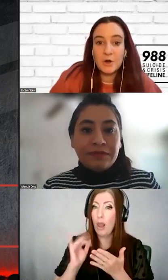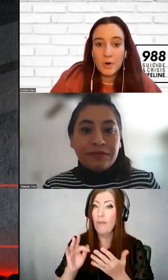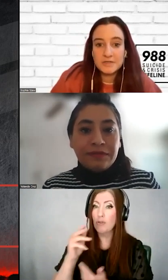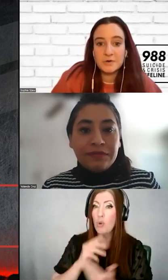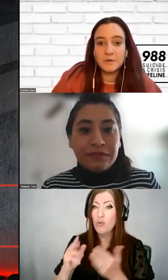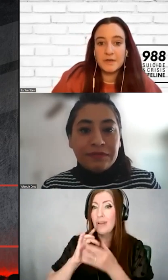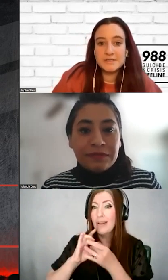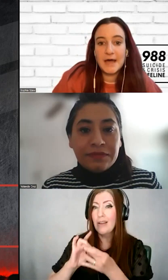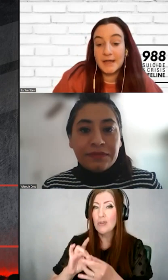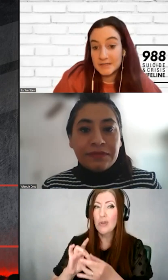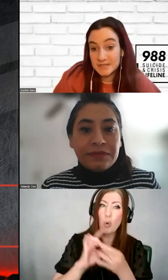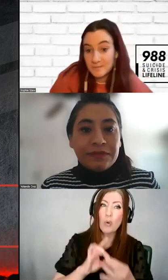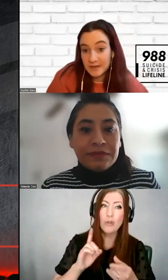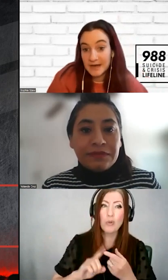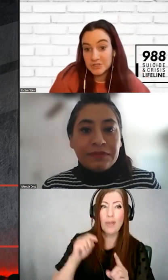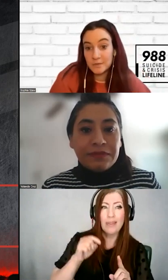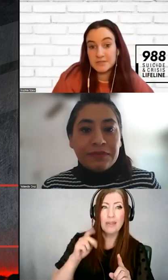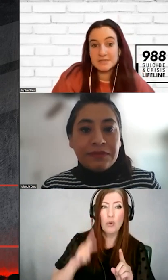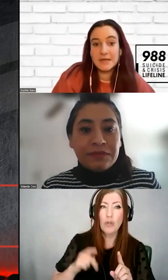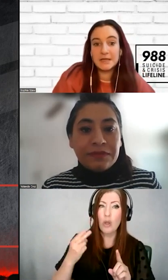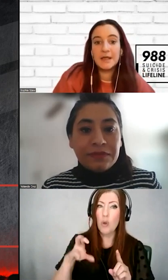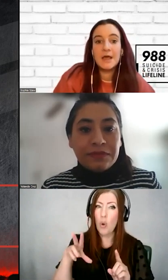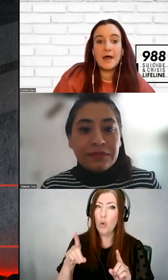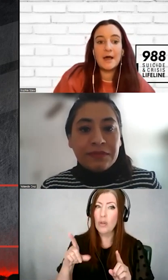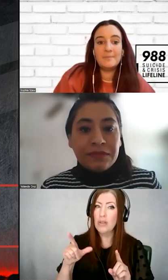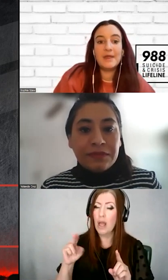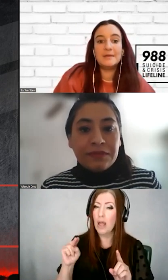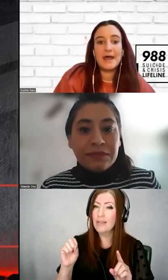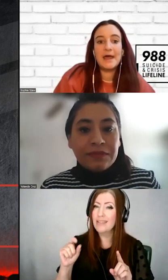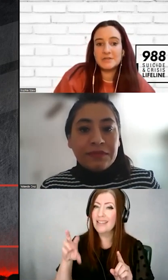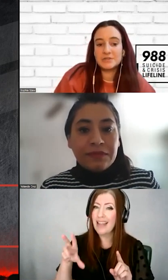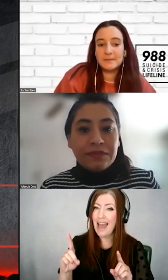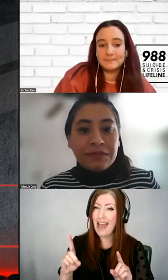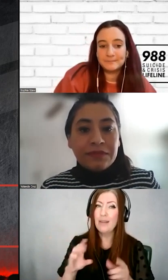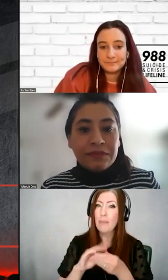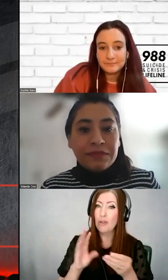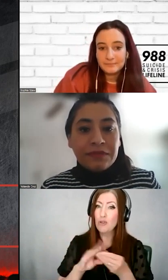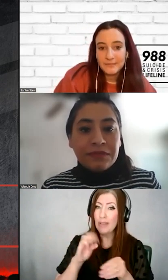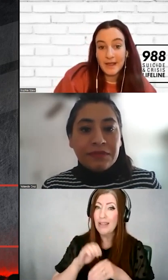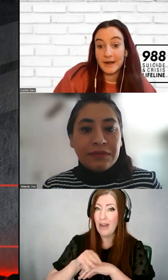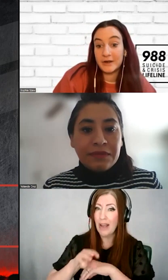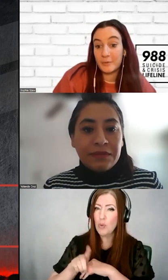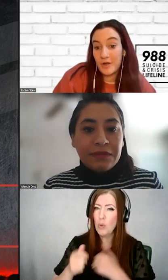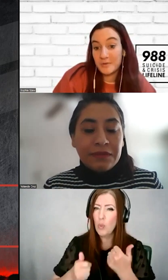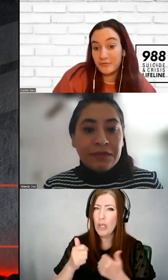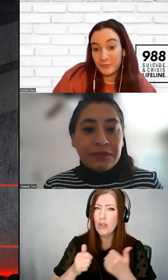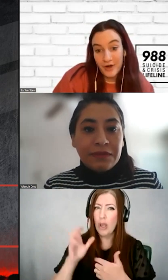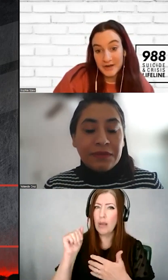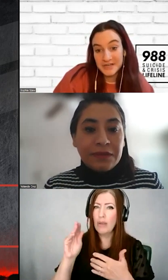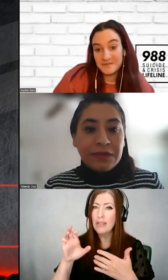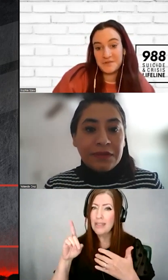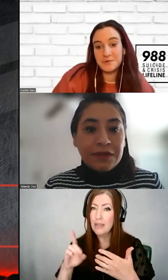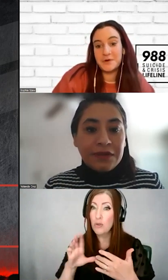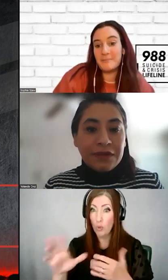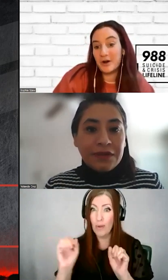connection according to Holt-Lunstad? And this is something that is directly cited in that advisory. And you're welcome to phone a